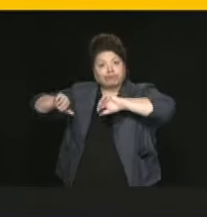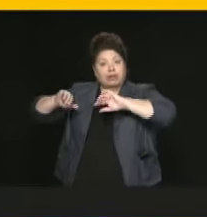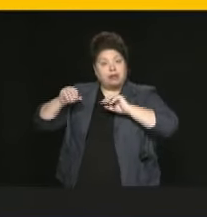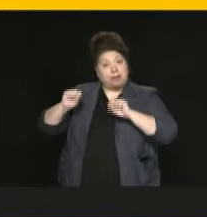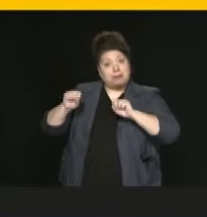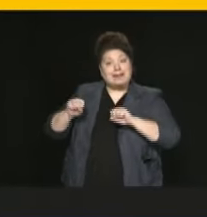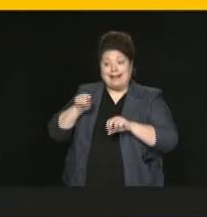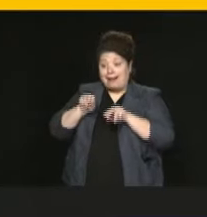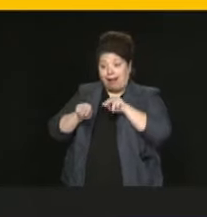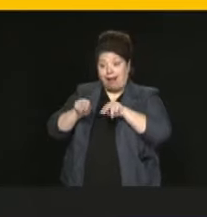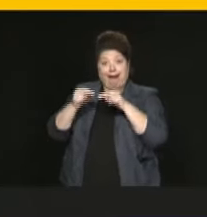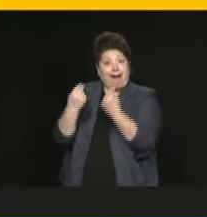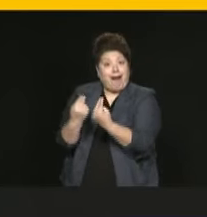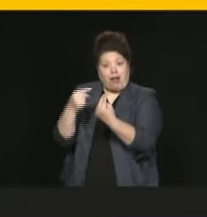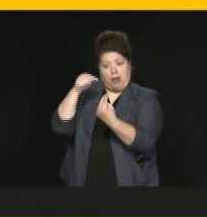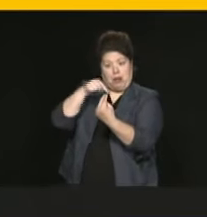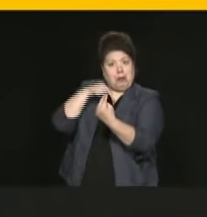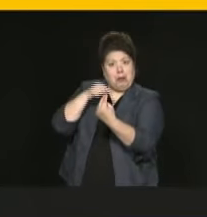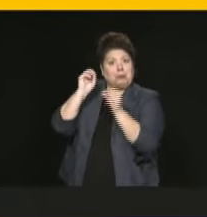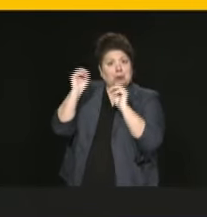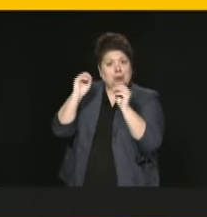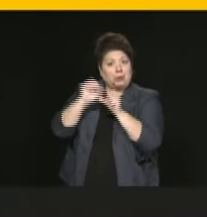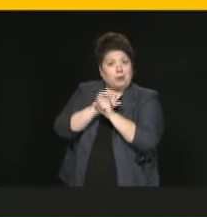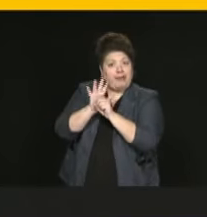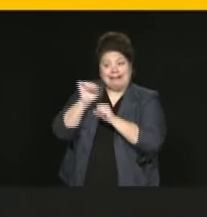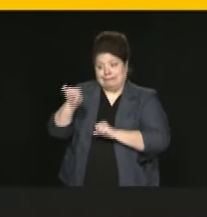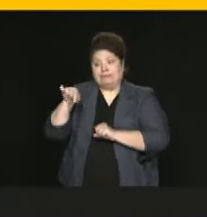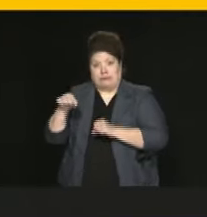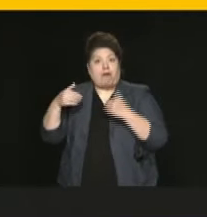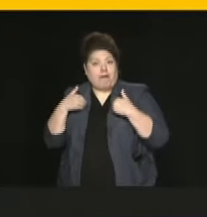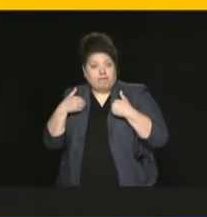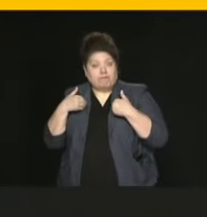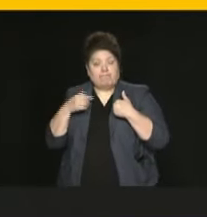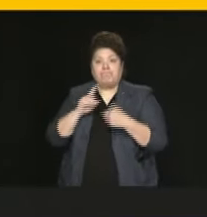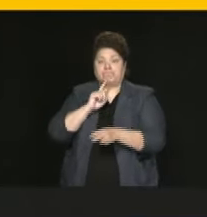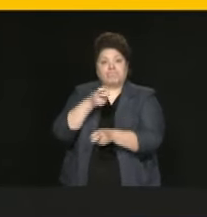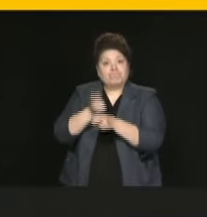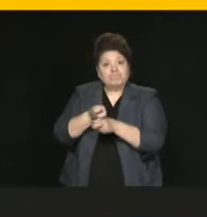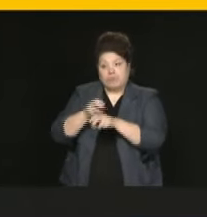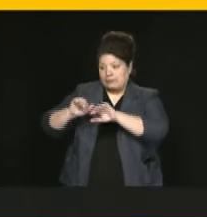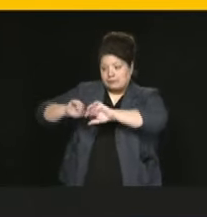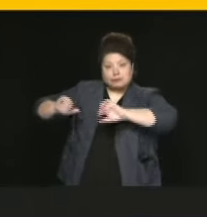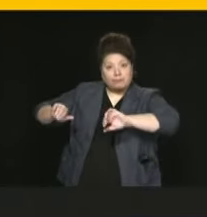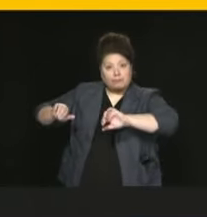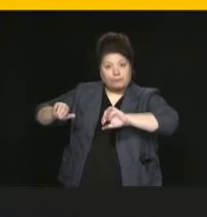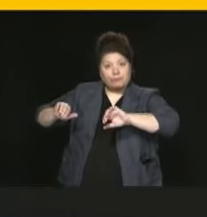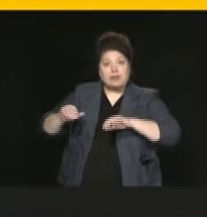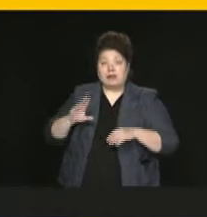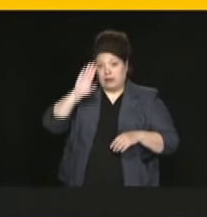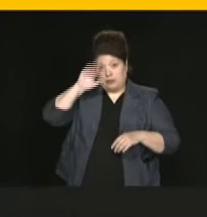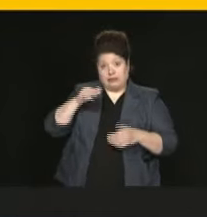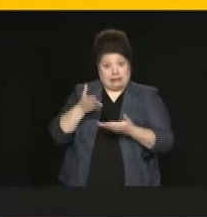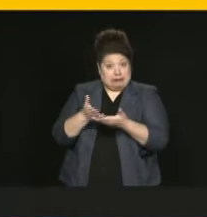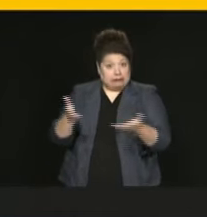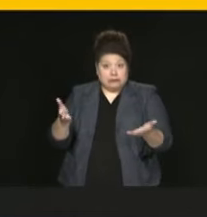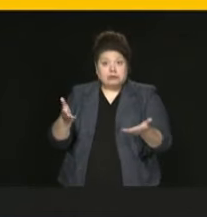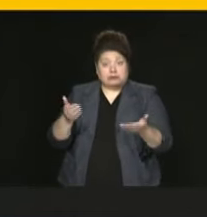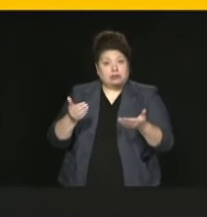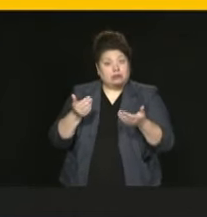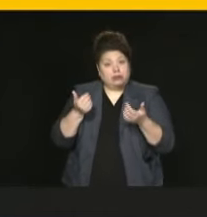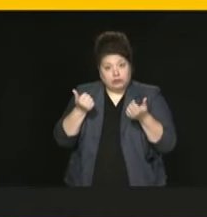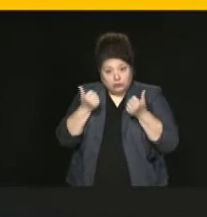we know that health authorities on the ground are doing everything they can to